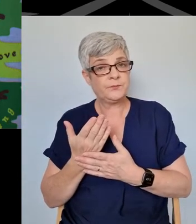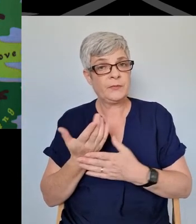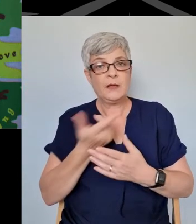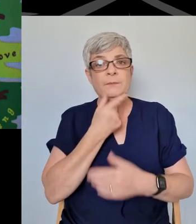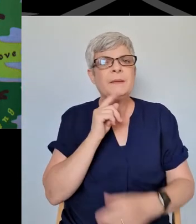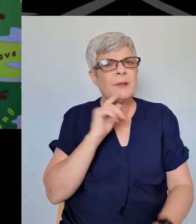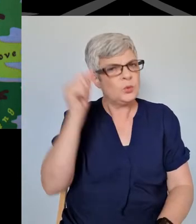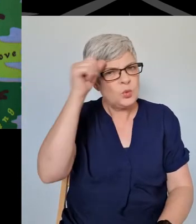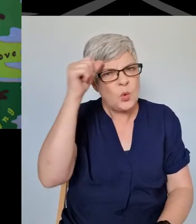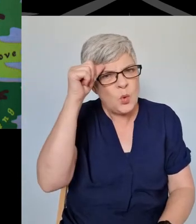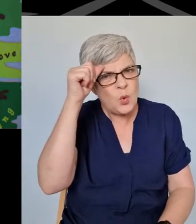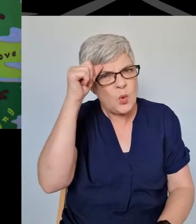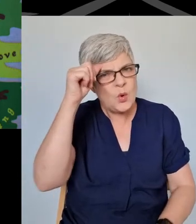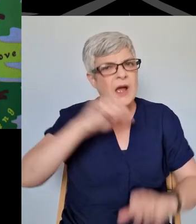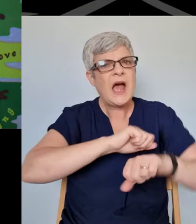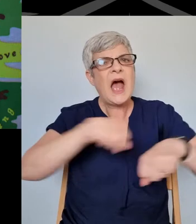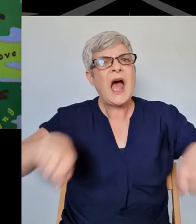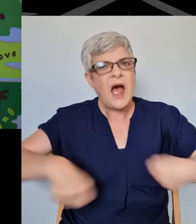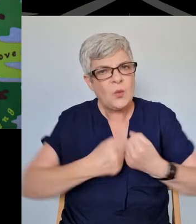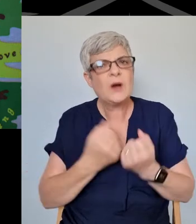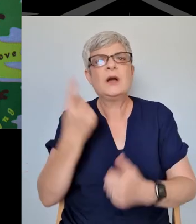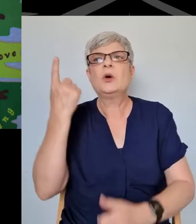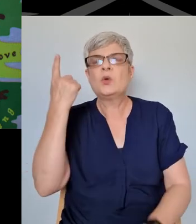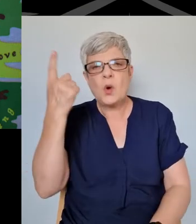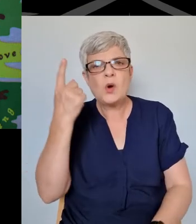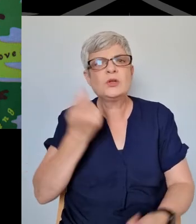People would know our God reigns.